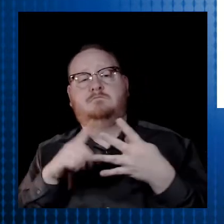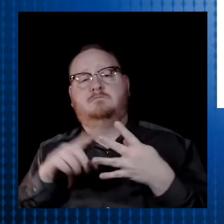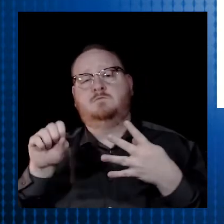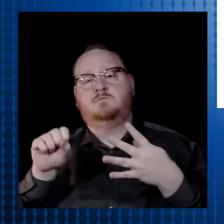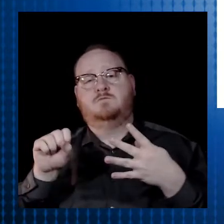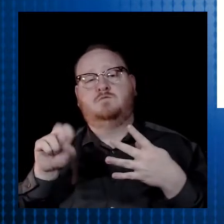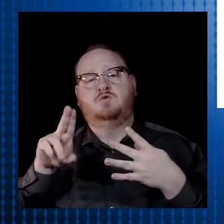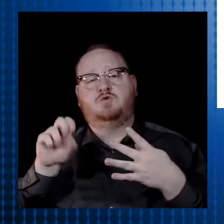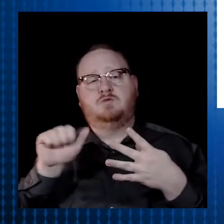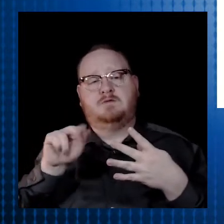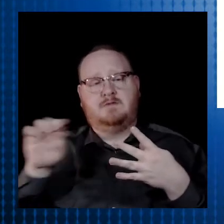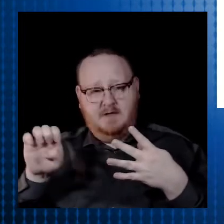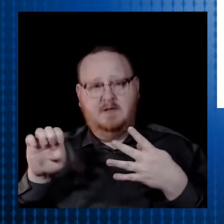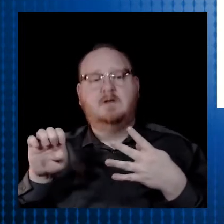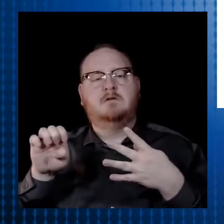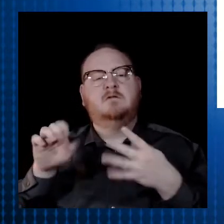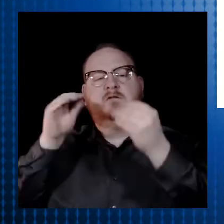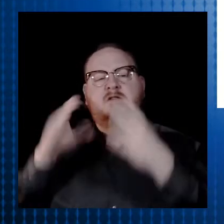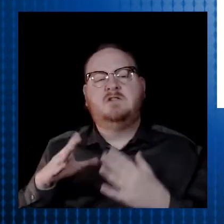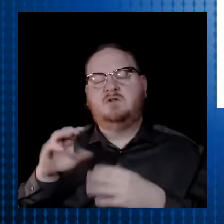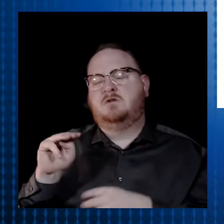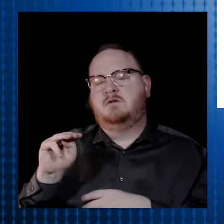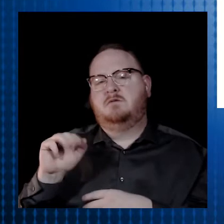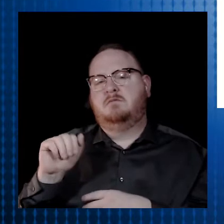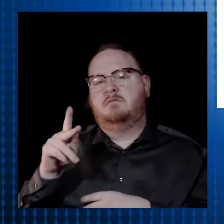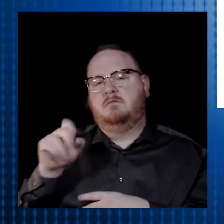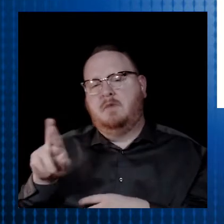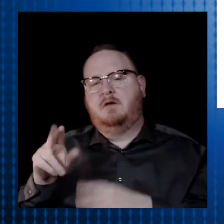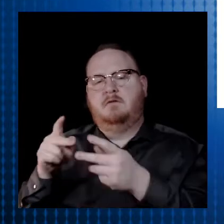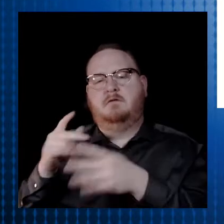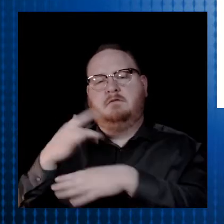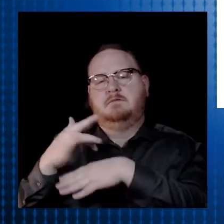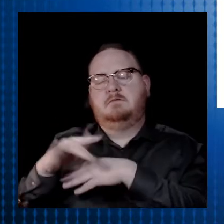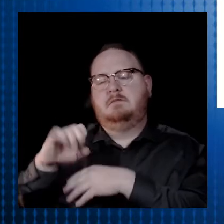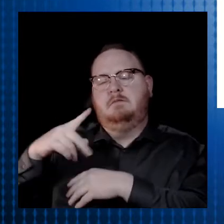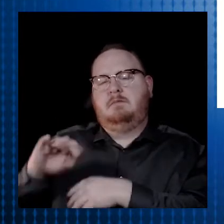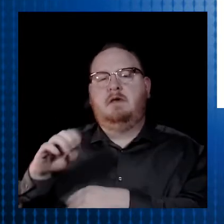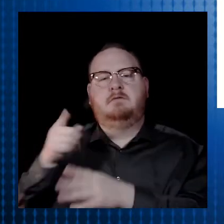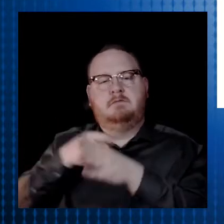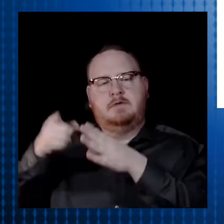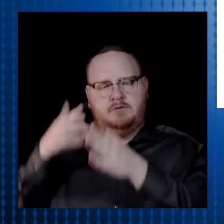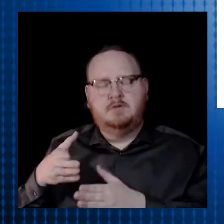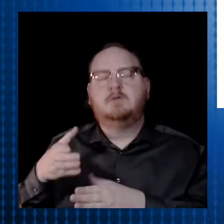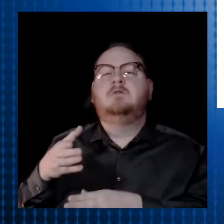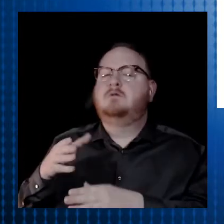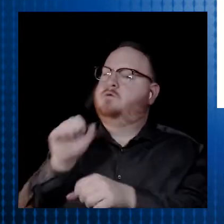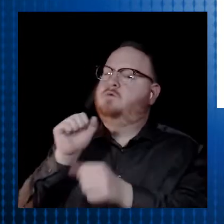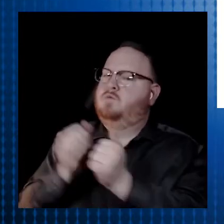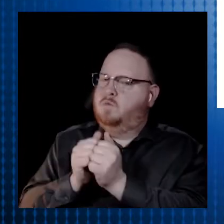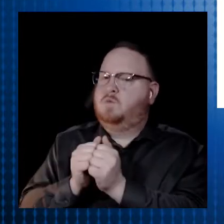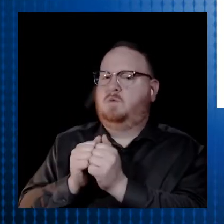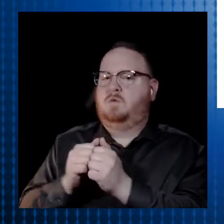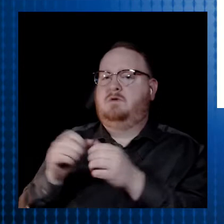teacher, makerspace specialist, and an advisor. Suzanne has been with the district since 2014 and